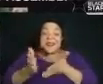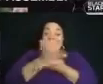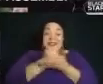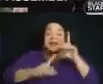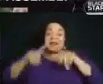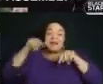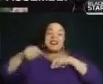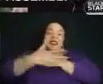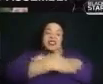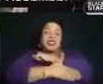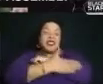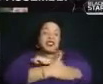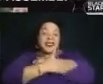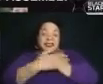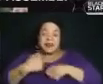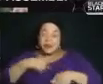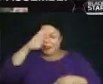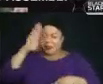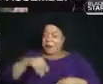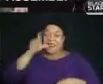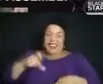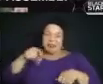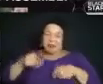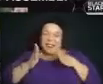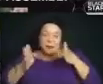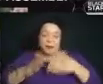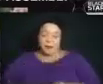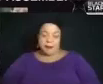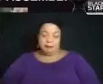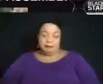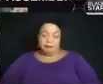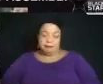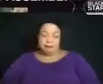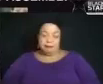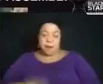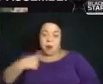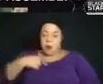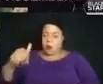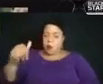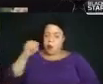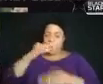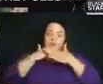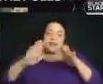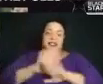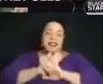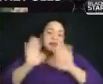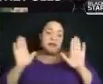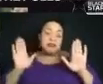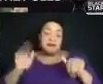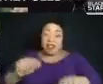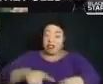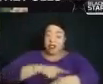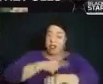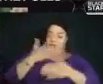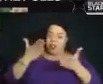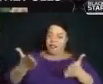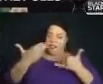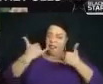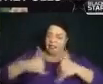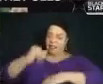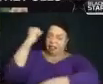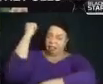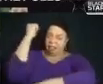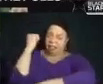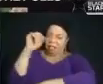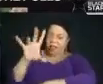silent anymore. As long as there are 87 million people who are uninsured or underinsured,